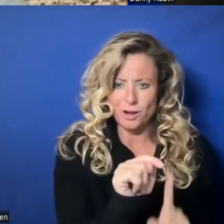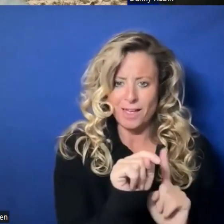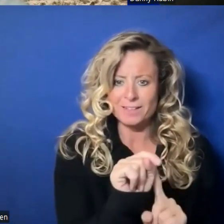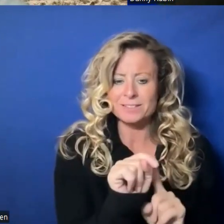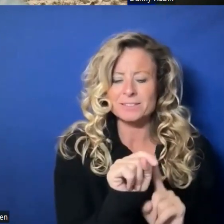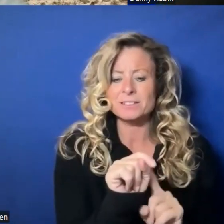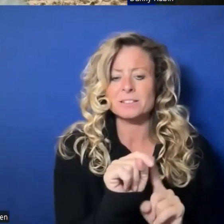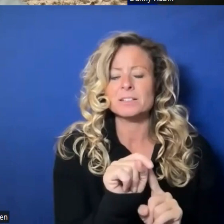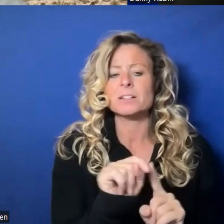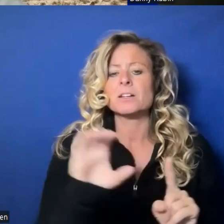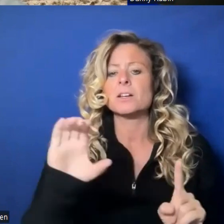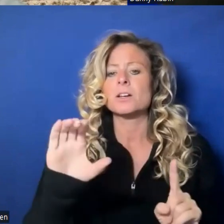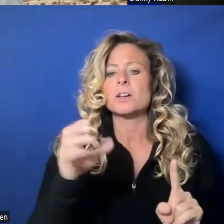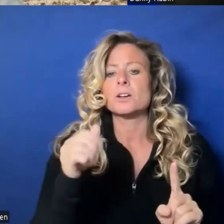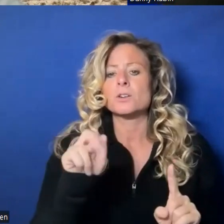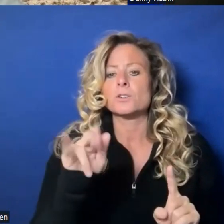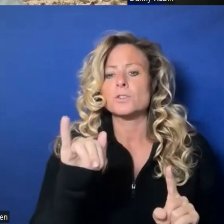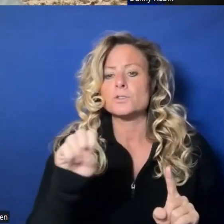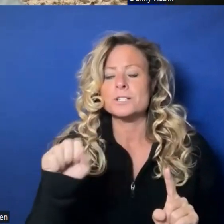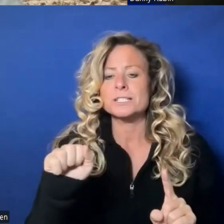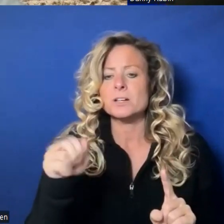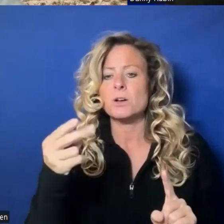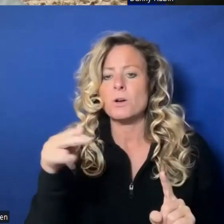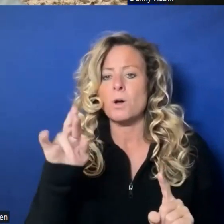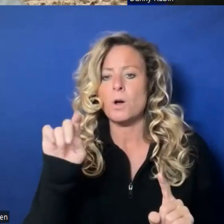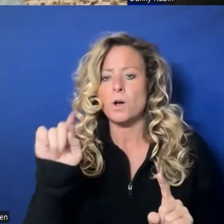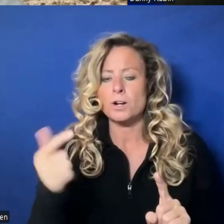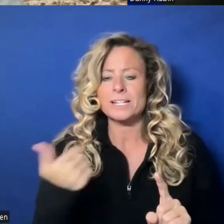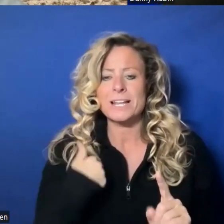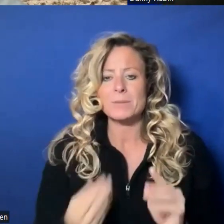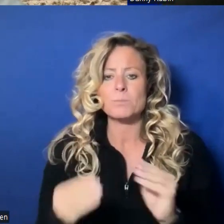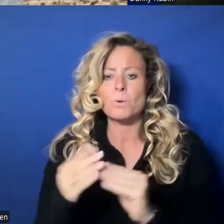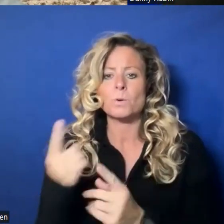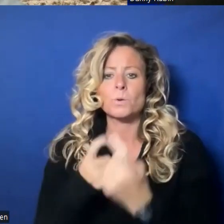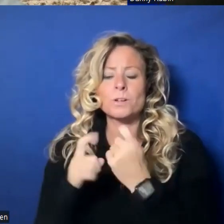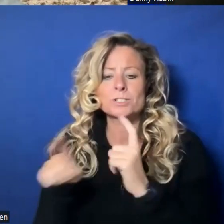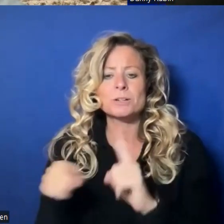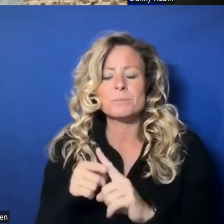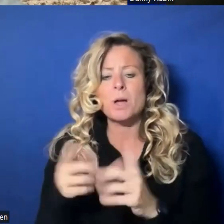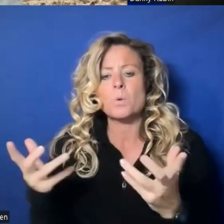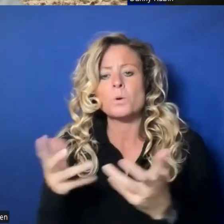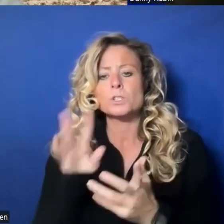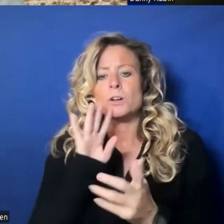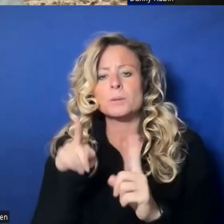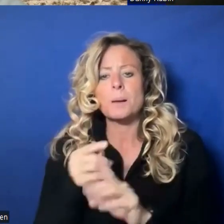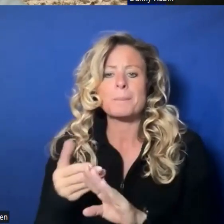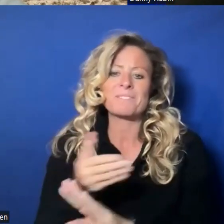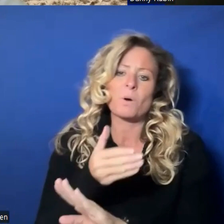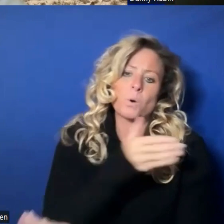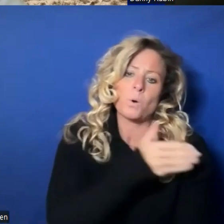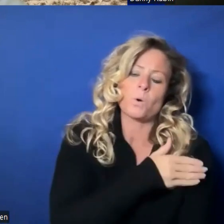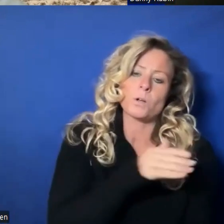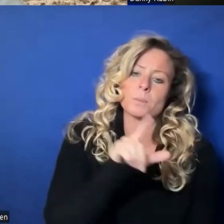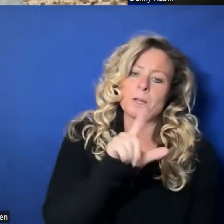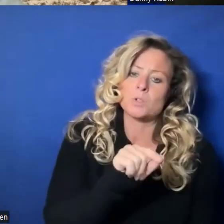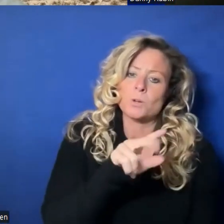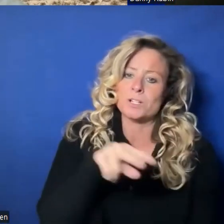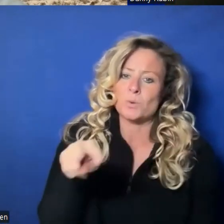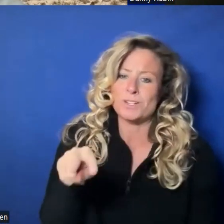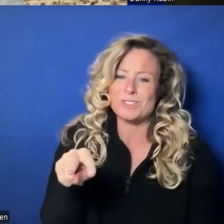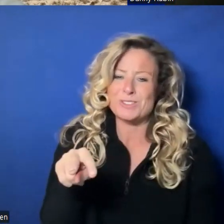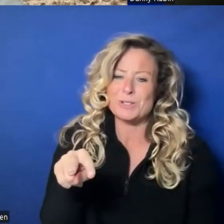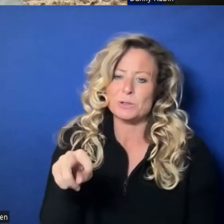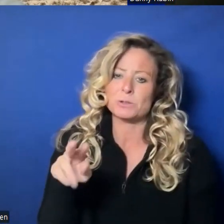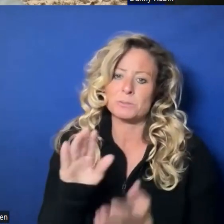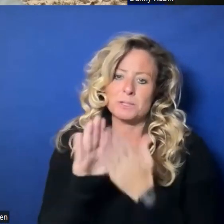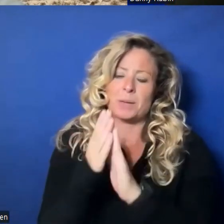And Carissa Harding and her students had some really good questions. It was more about what you were talking about earlier about 2022 being like